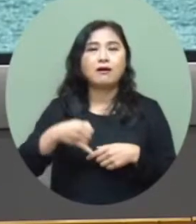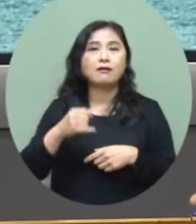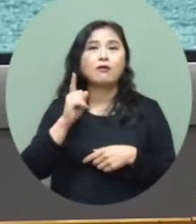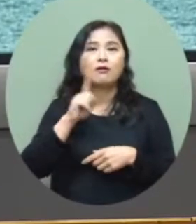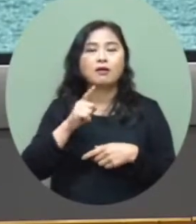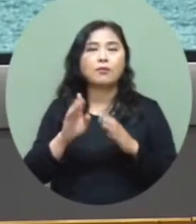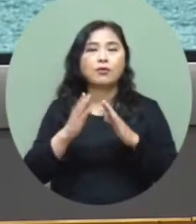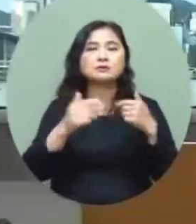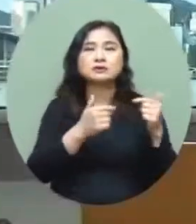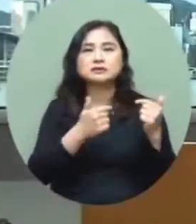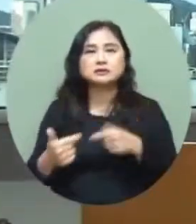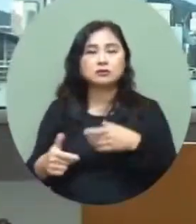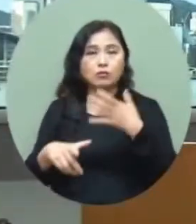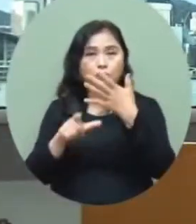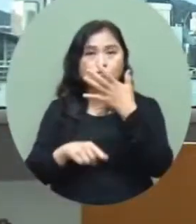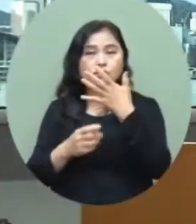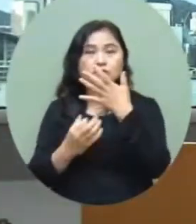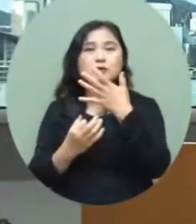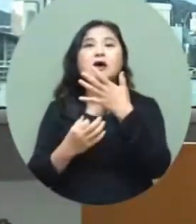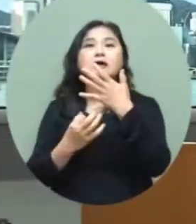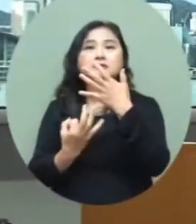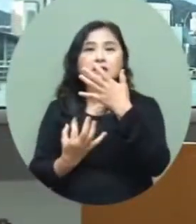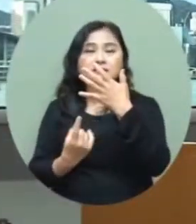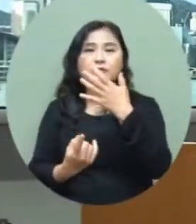Dr. Zhang, please. Dr. Zhang.